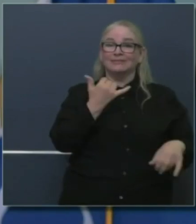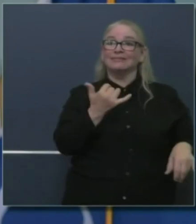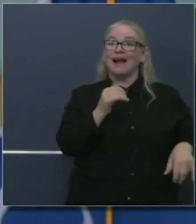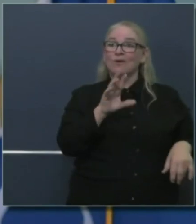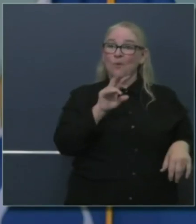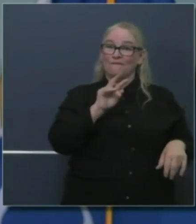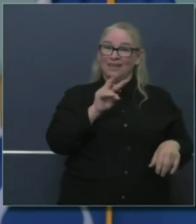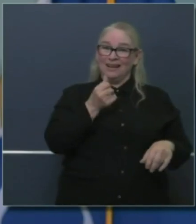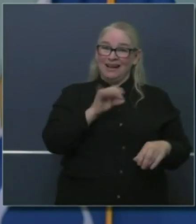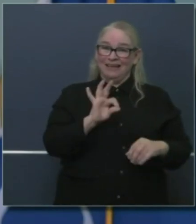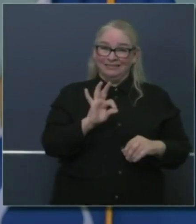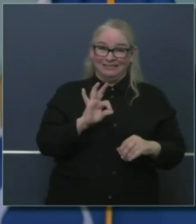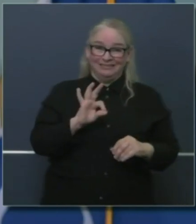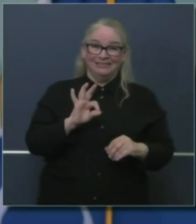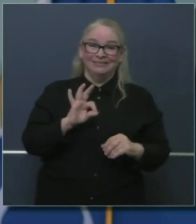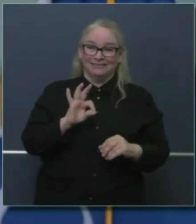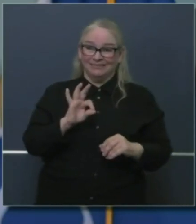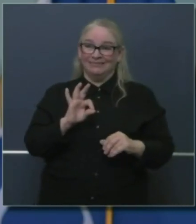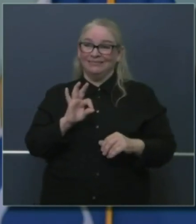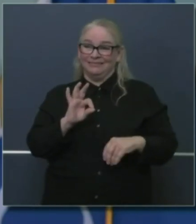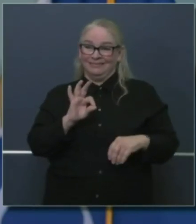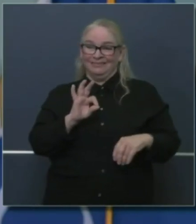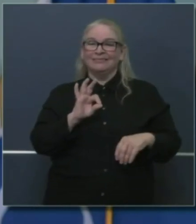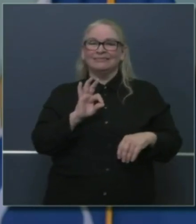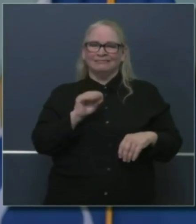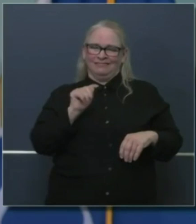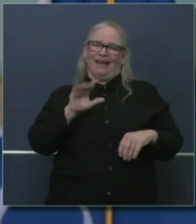COVID19.ca.gov website. And I anticipate, and I'll close with